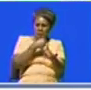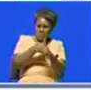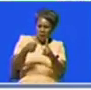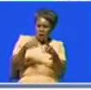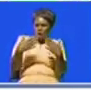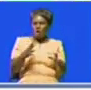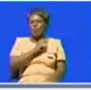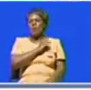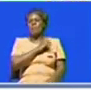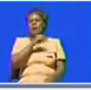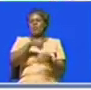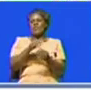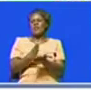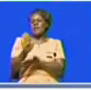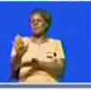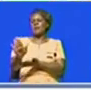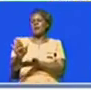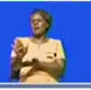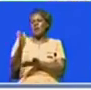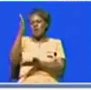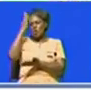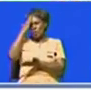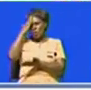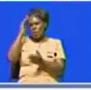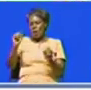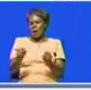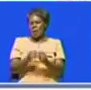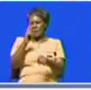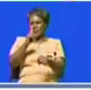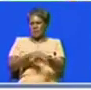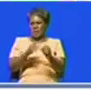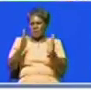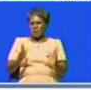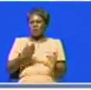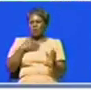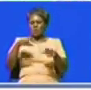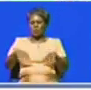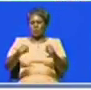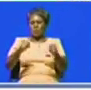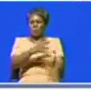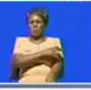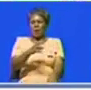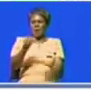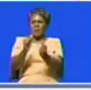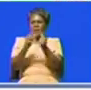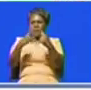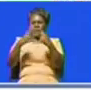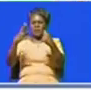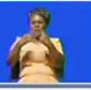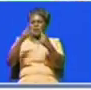just picketing, which is within your rights? Now, we know what happened when someone wanted to take power by force back in